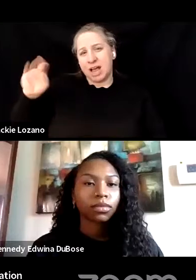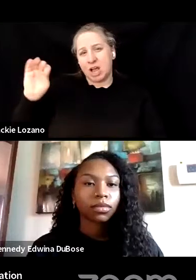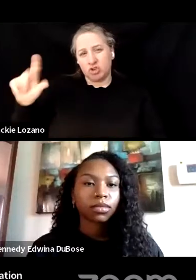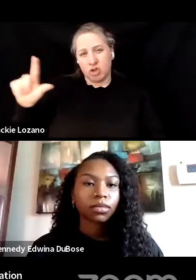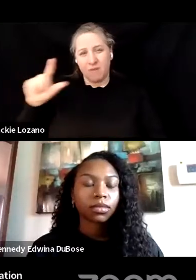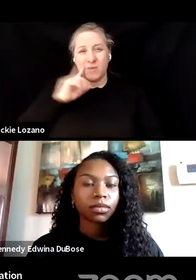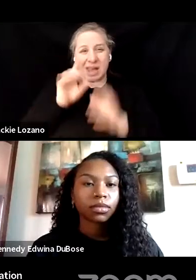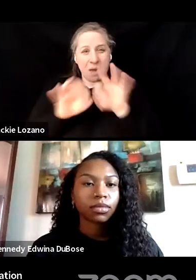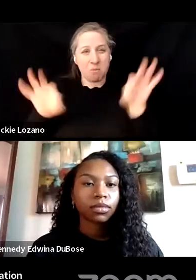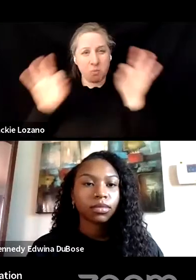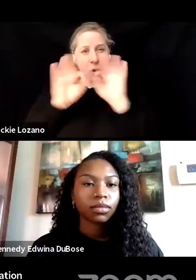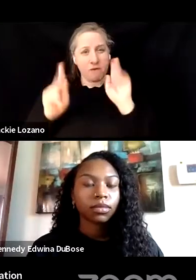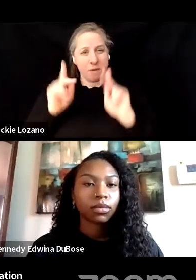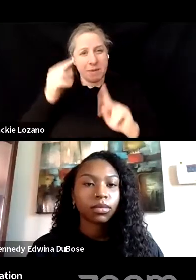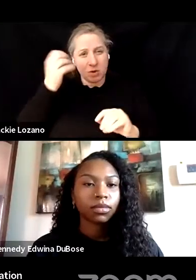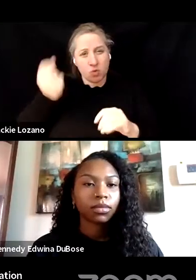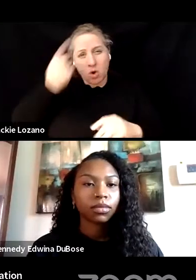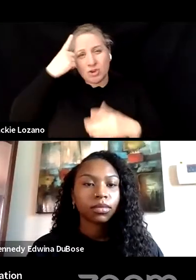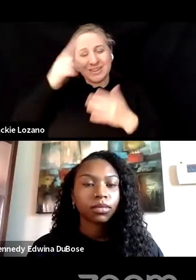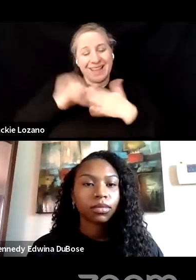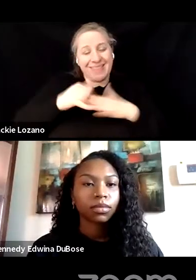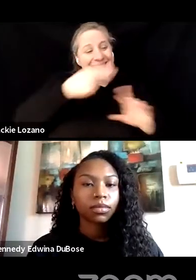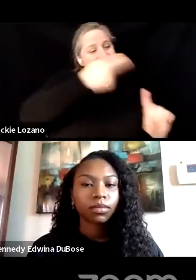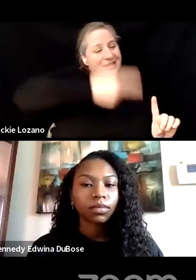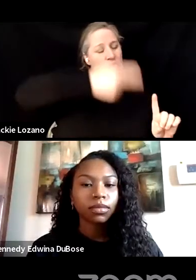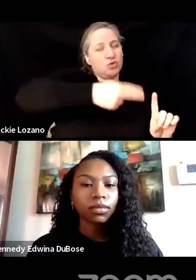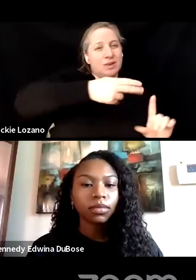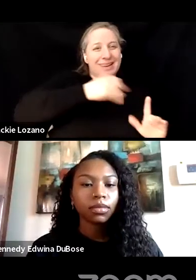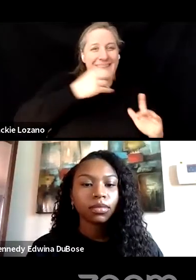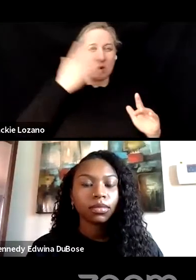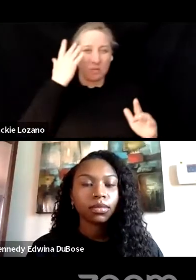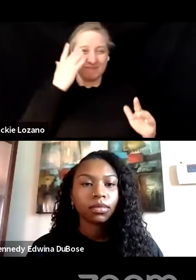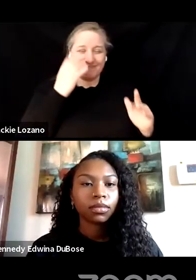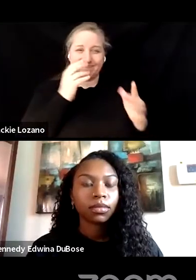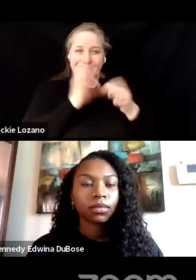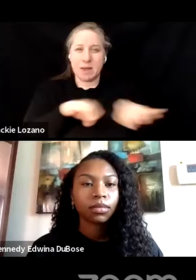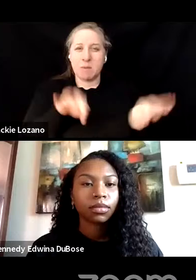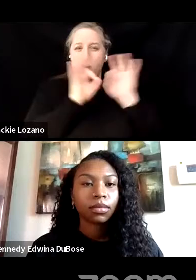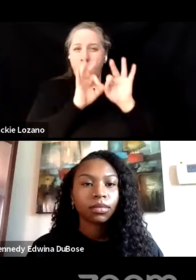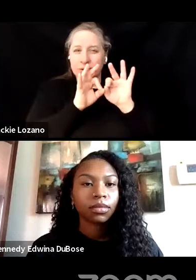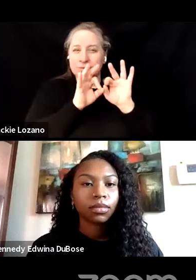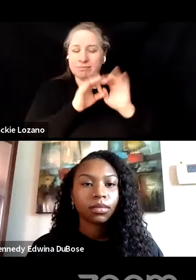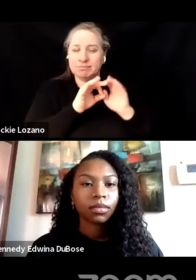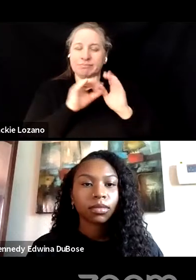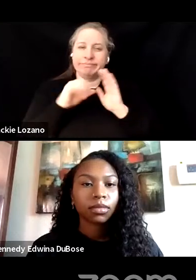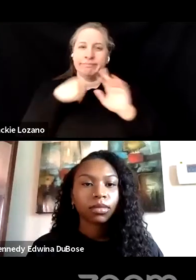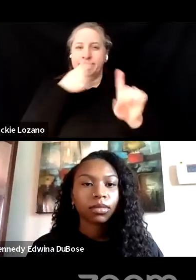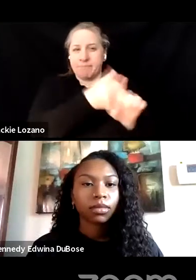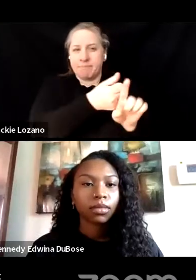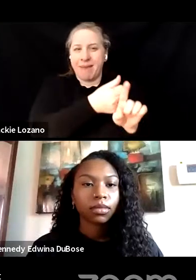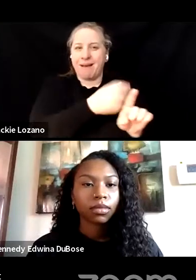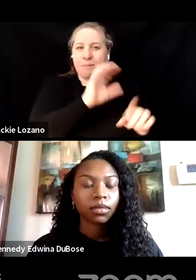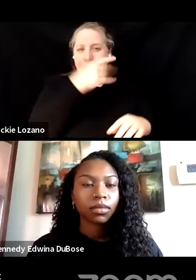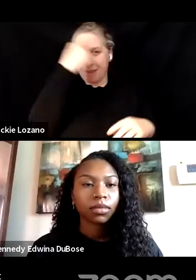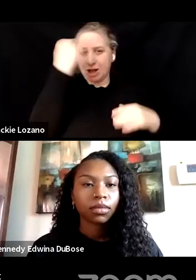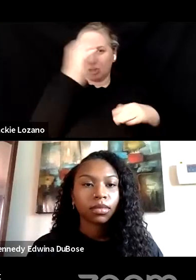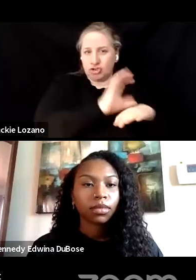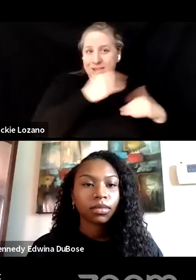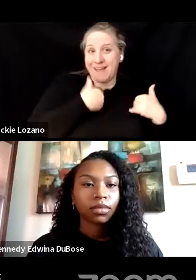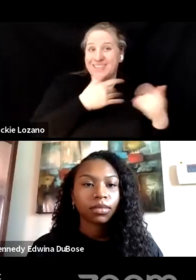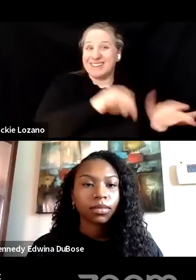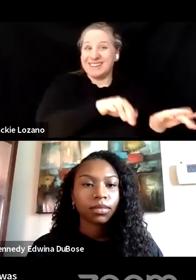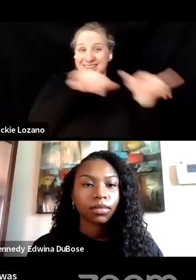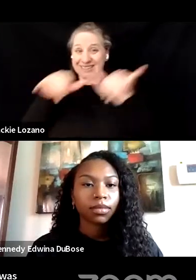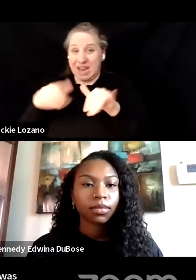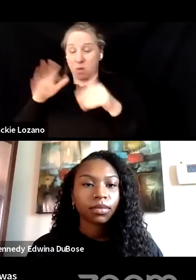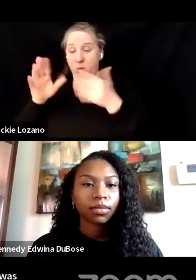people to understand the history and legacy. So I think one thing to think about is the same way that we looked at voting this